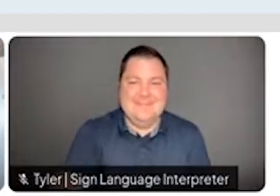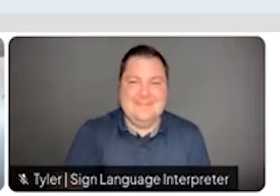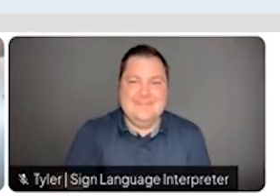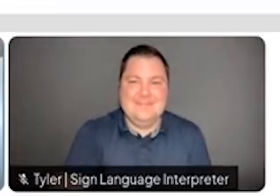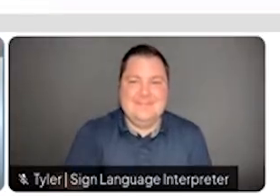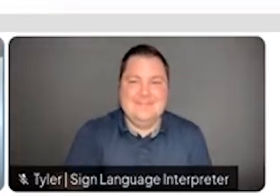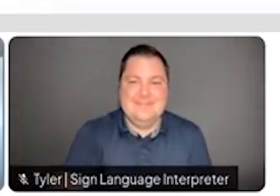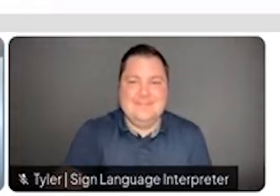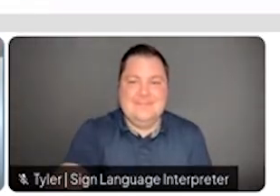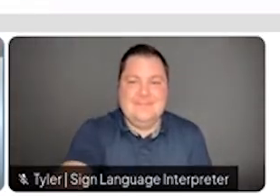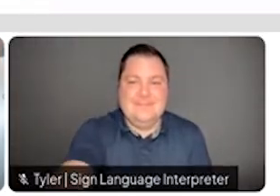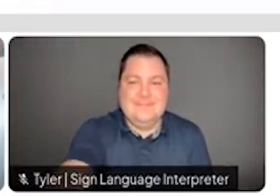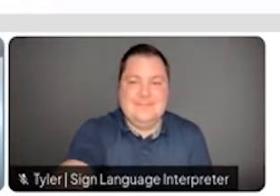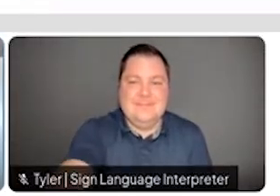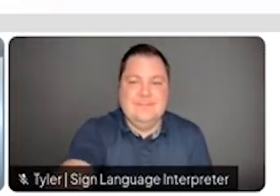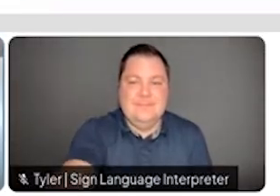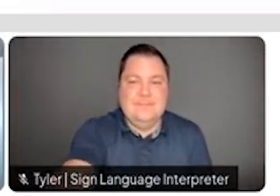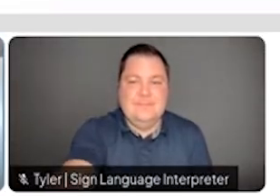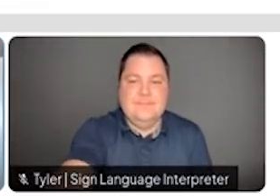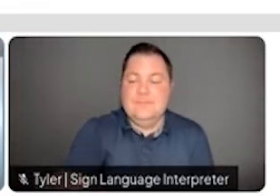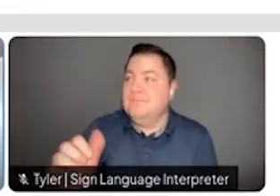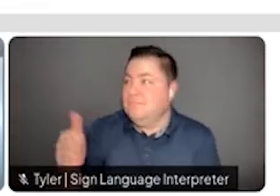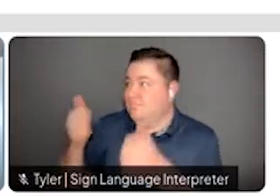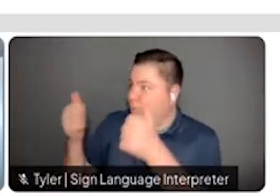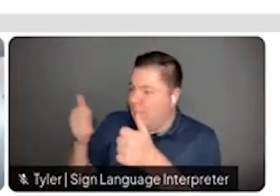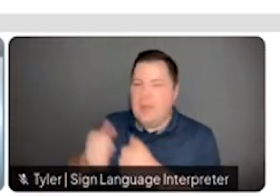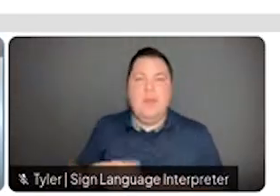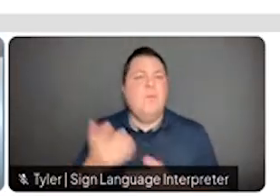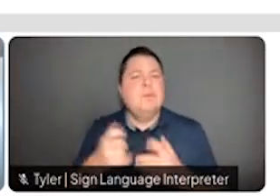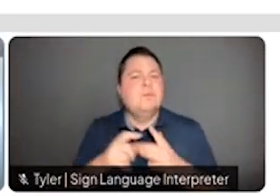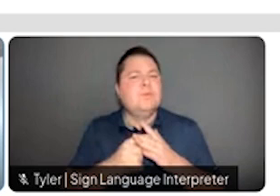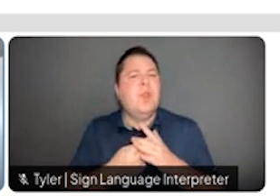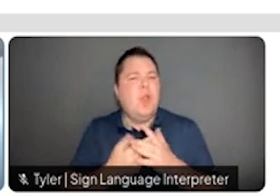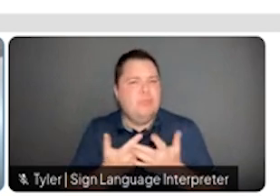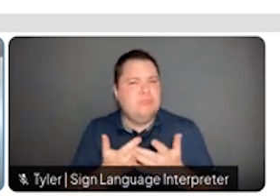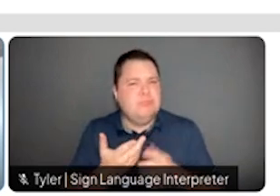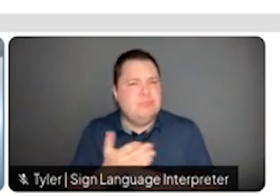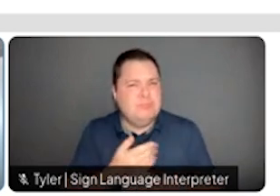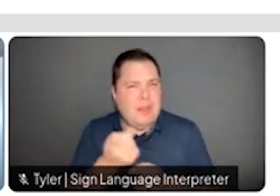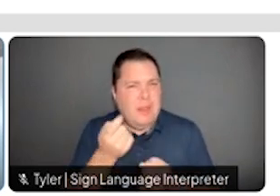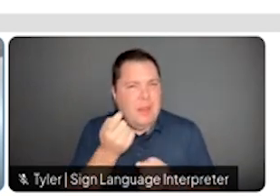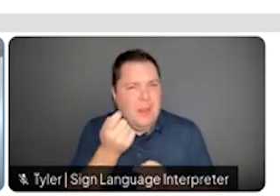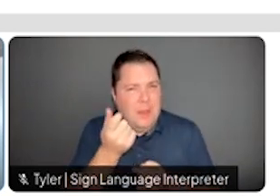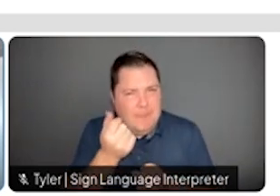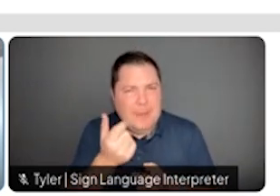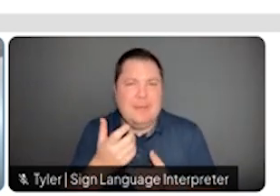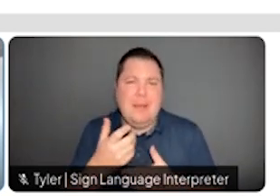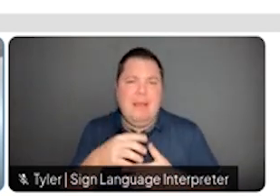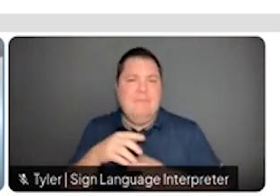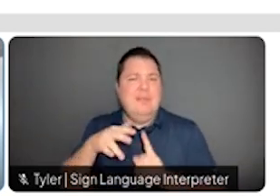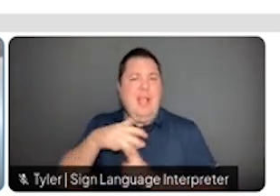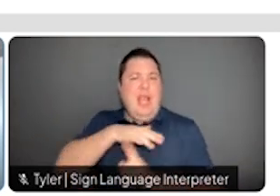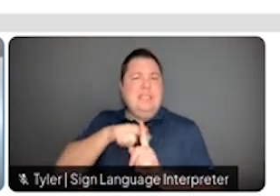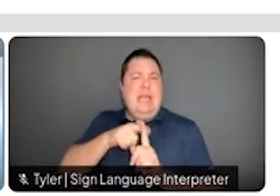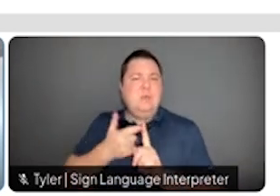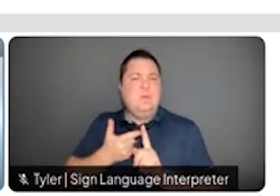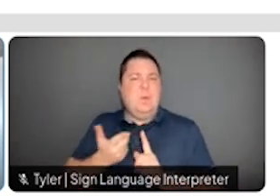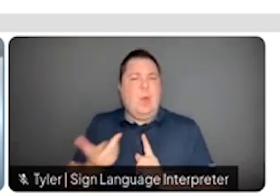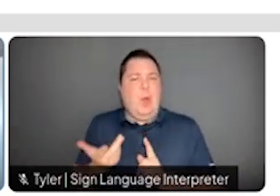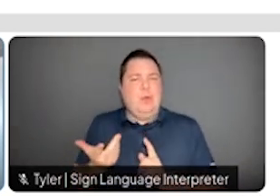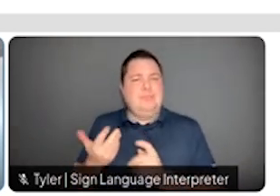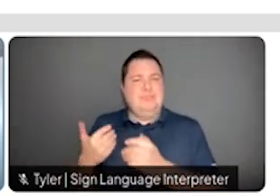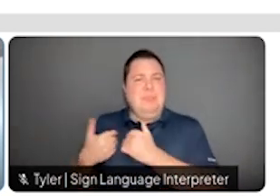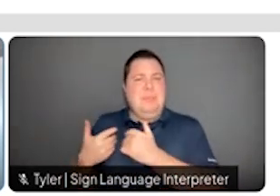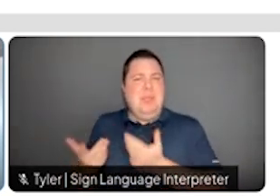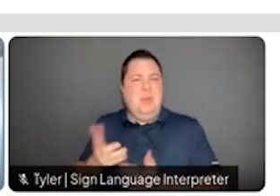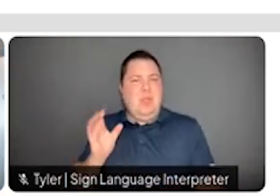Awesome. I want to start off before everything by providing a little bit of context into what we do here at Carta, especially for folks who